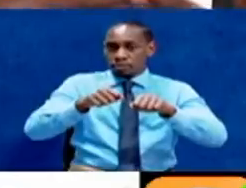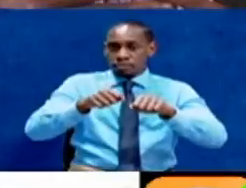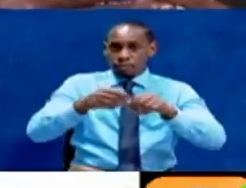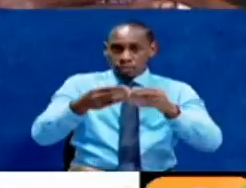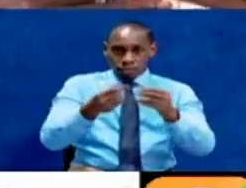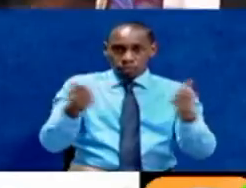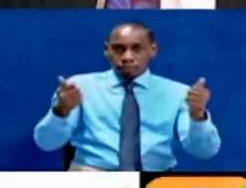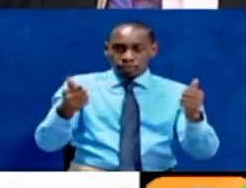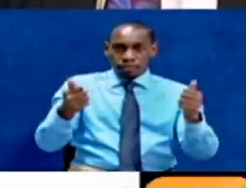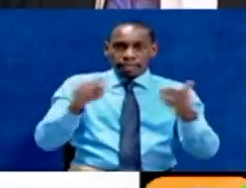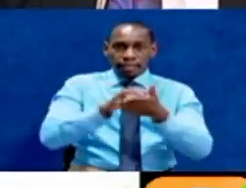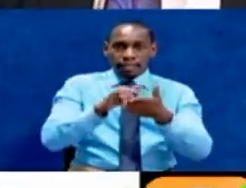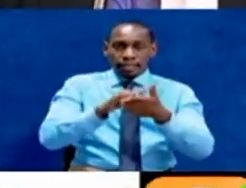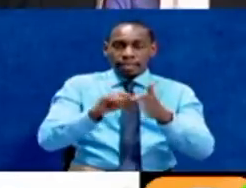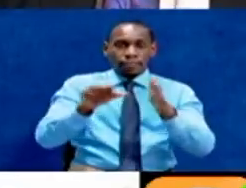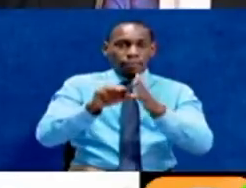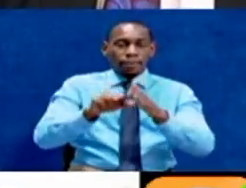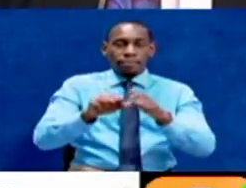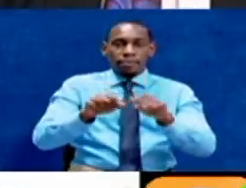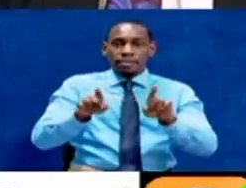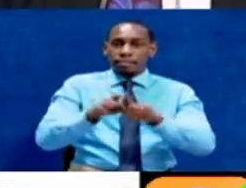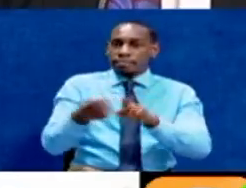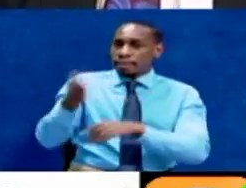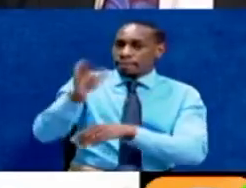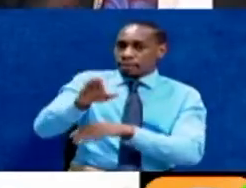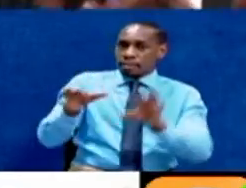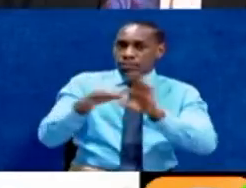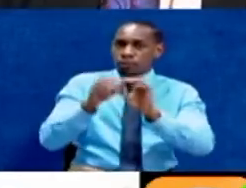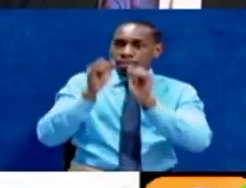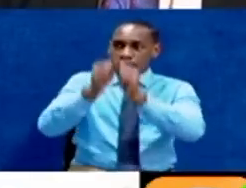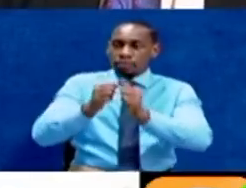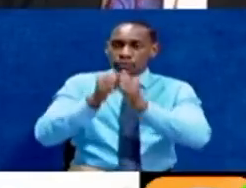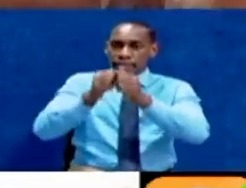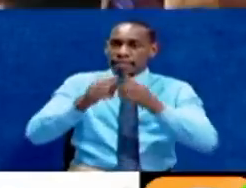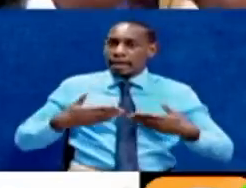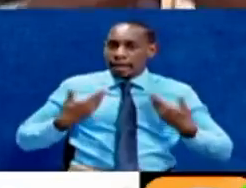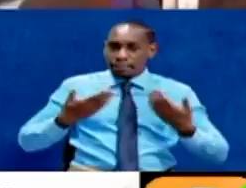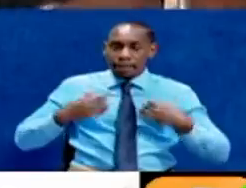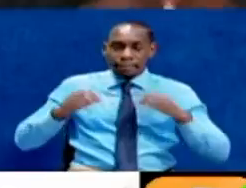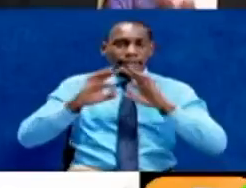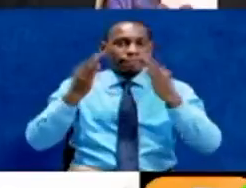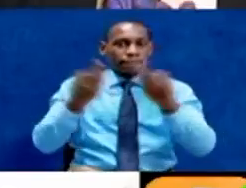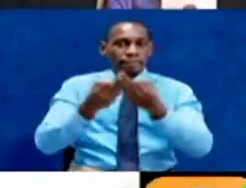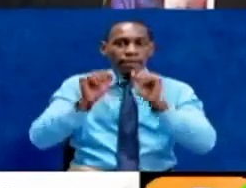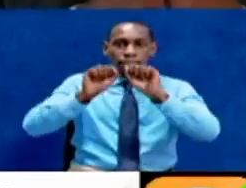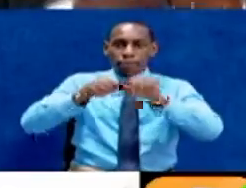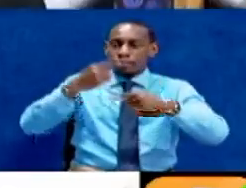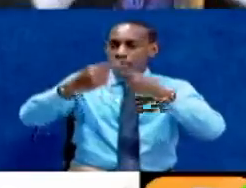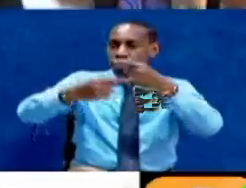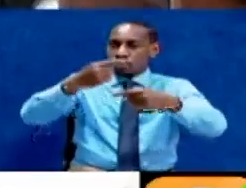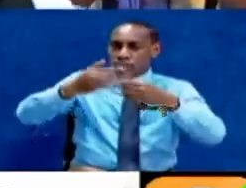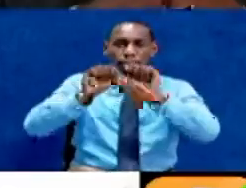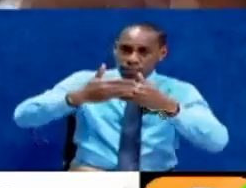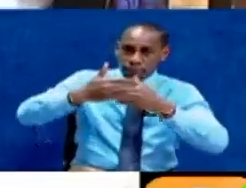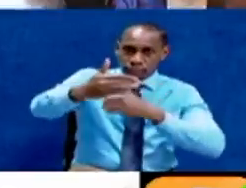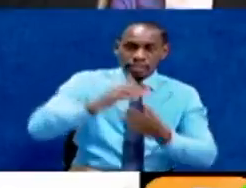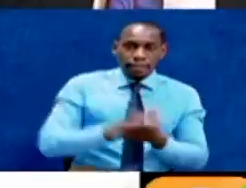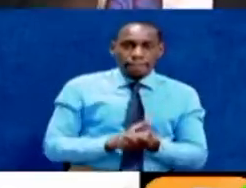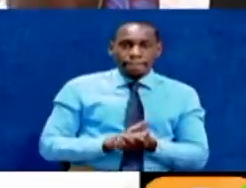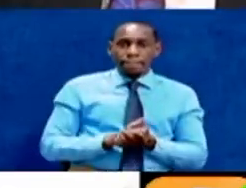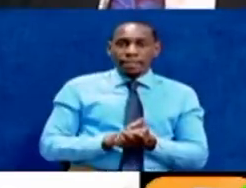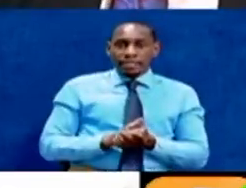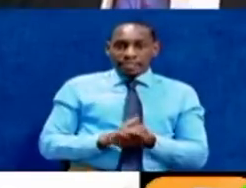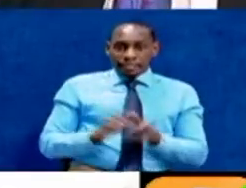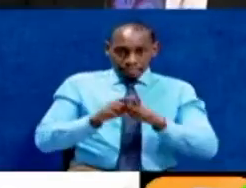bridge that gap and be able to get back together as a happy family and be able to proceed. Because even as we sit